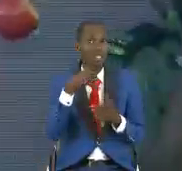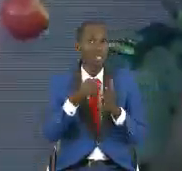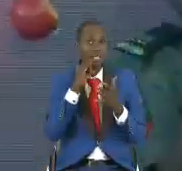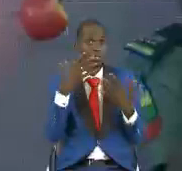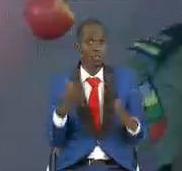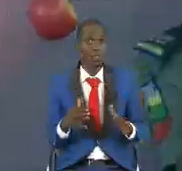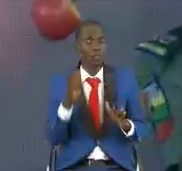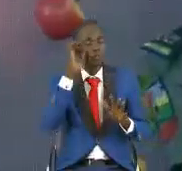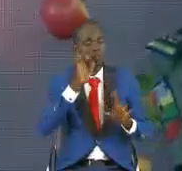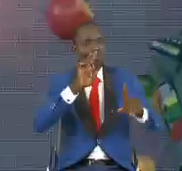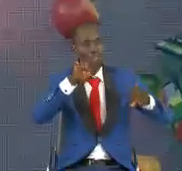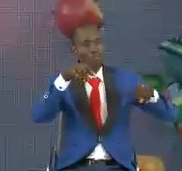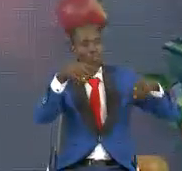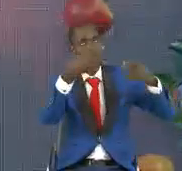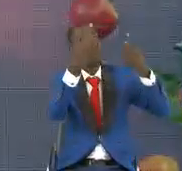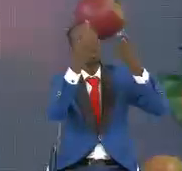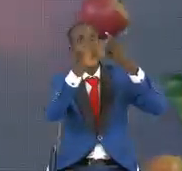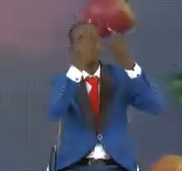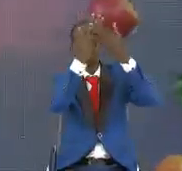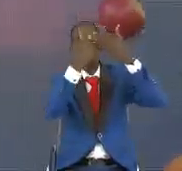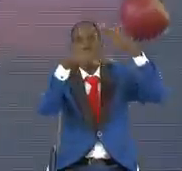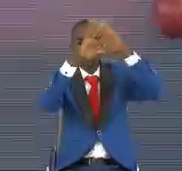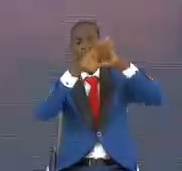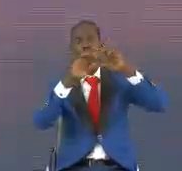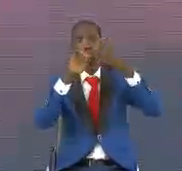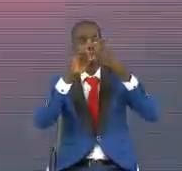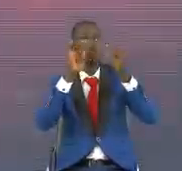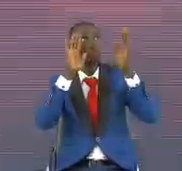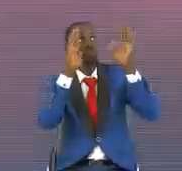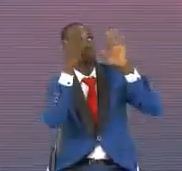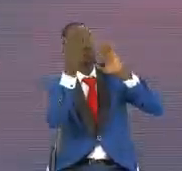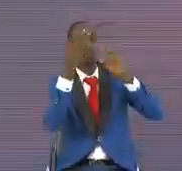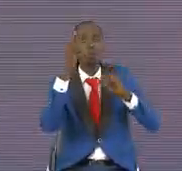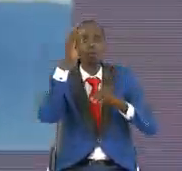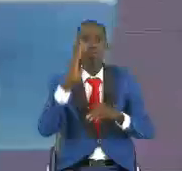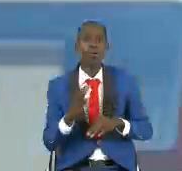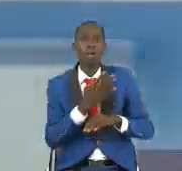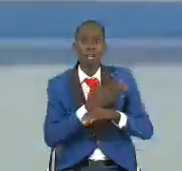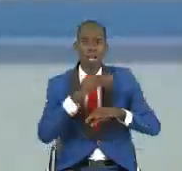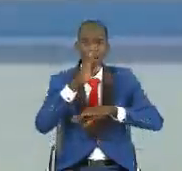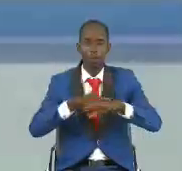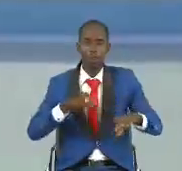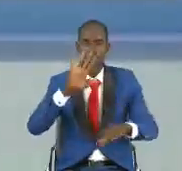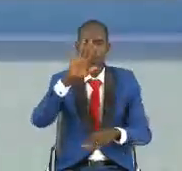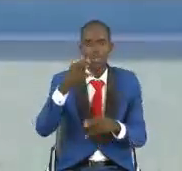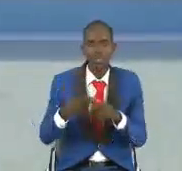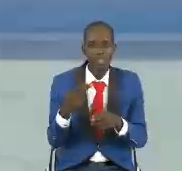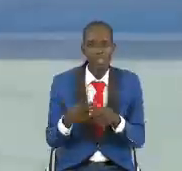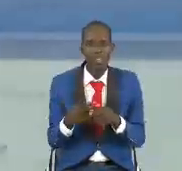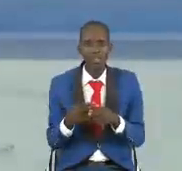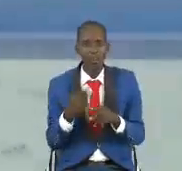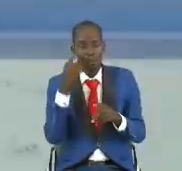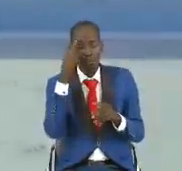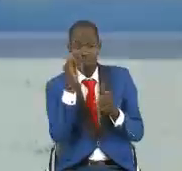went to heaven, to the presence of God, and then he mentioned your name. He said, for that